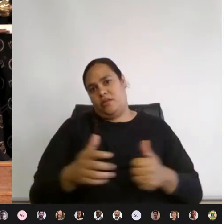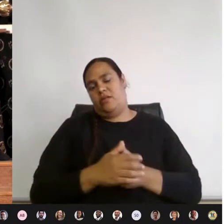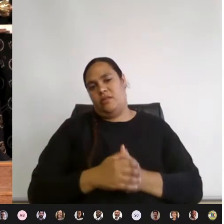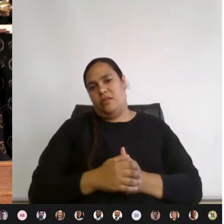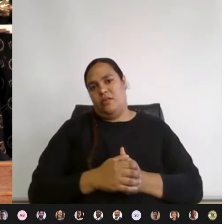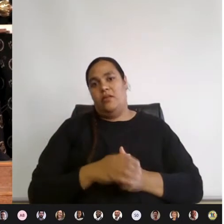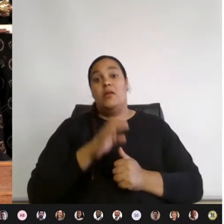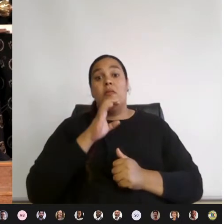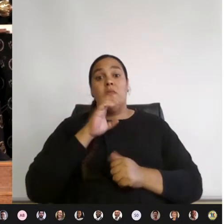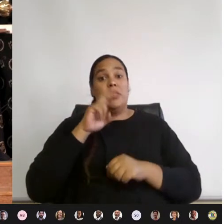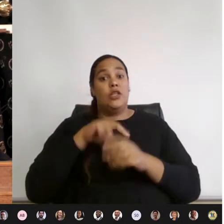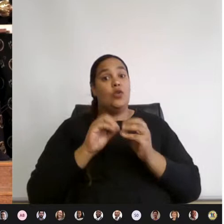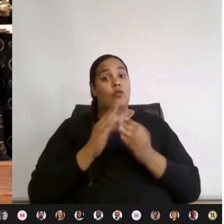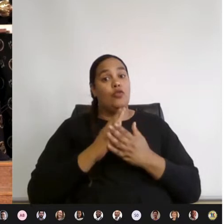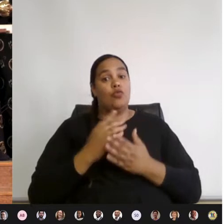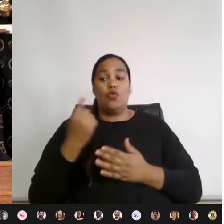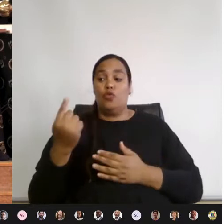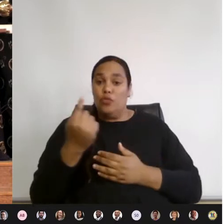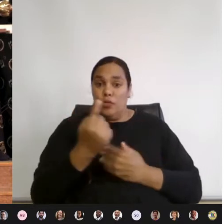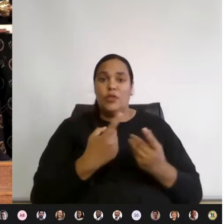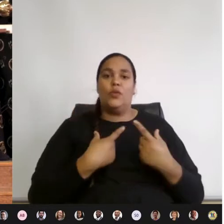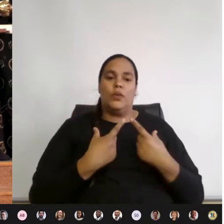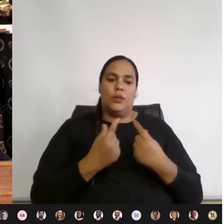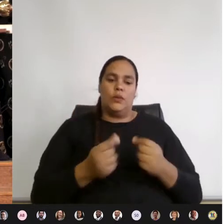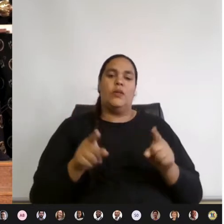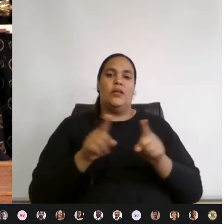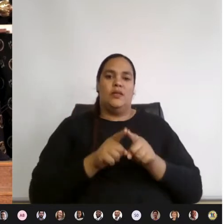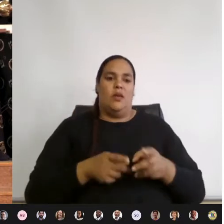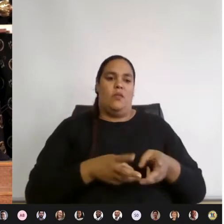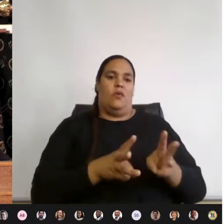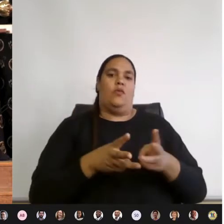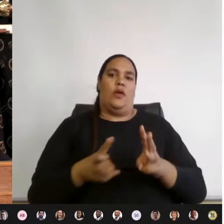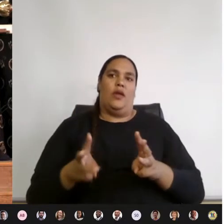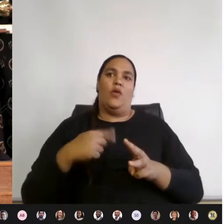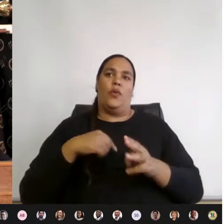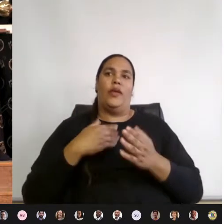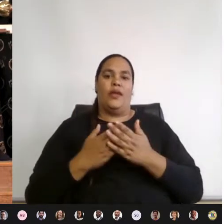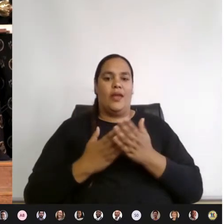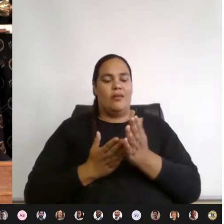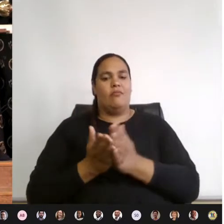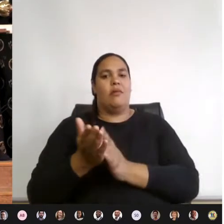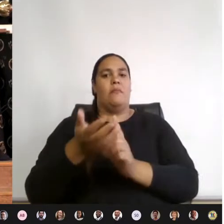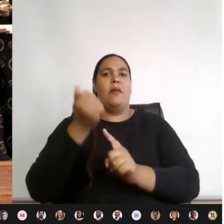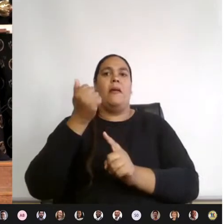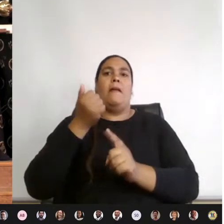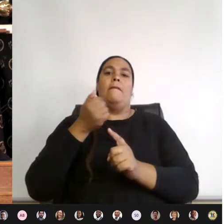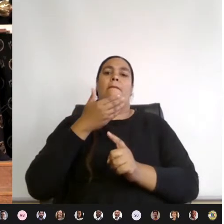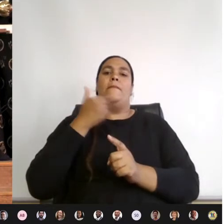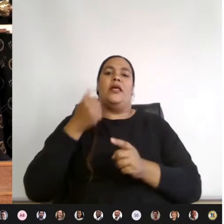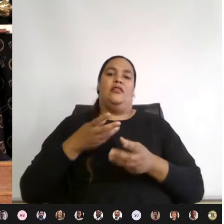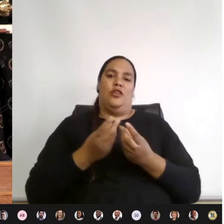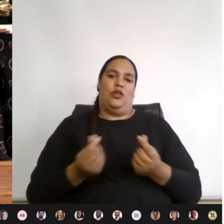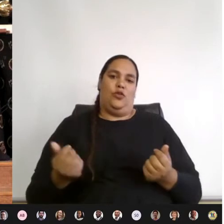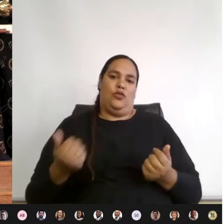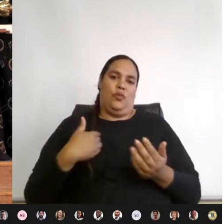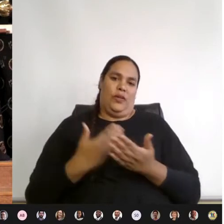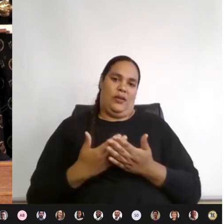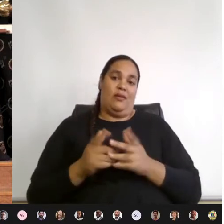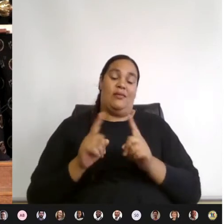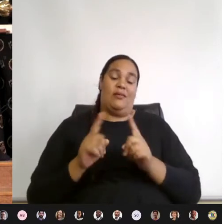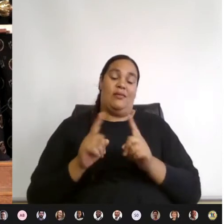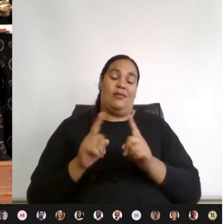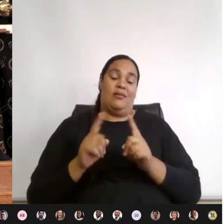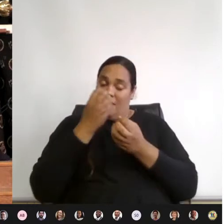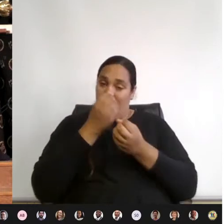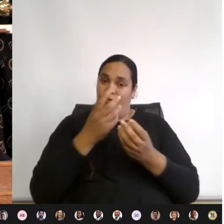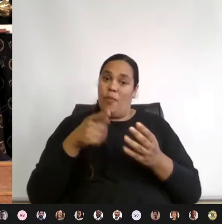make sure that every one of us are pushing in the same direction so that we get the best solutions we can. And I can assure you that this province